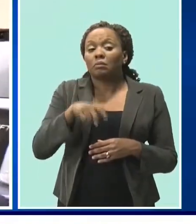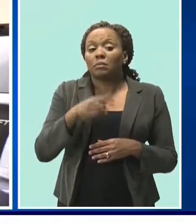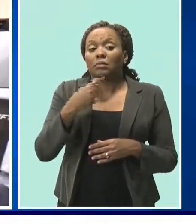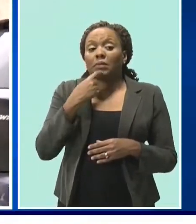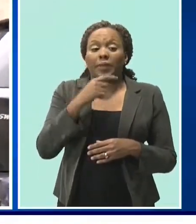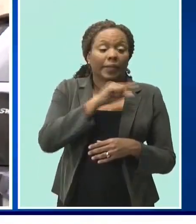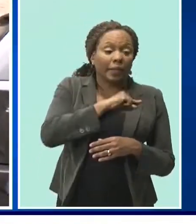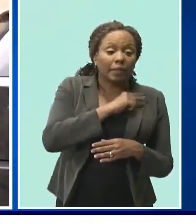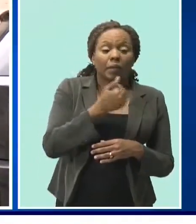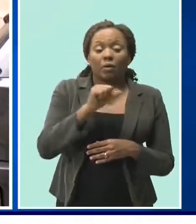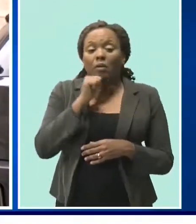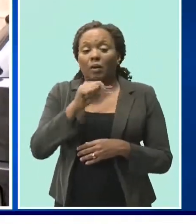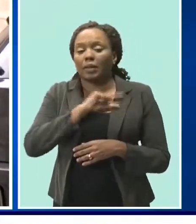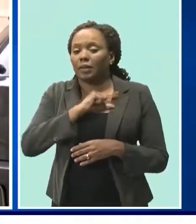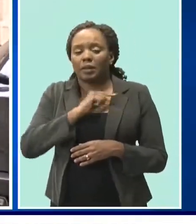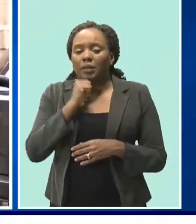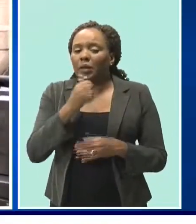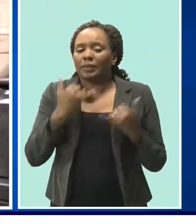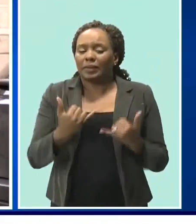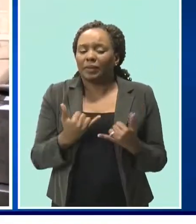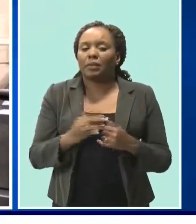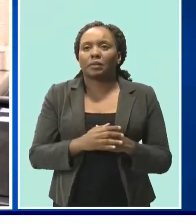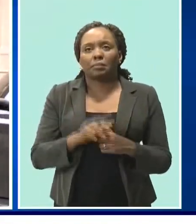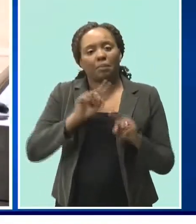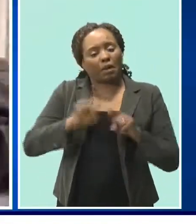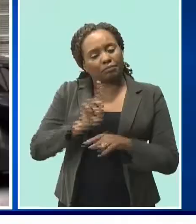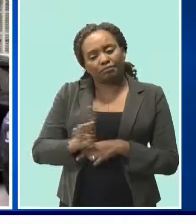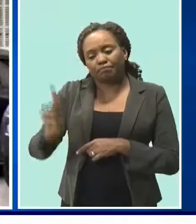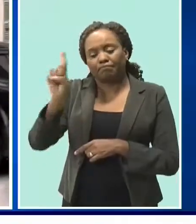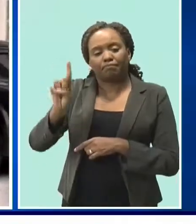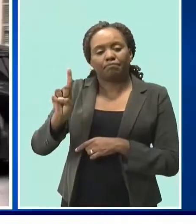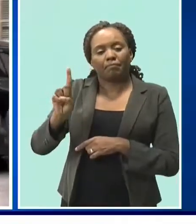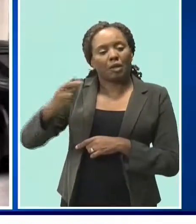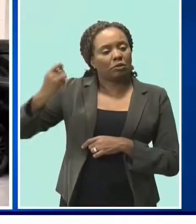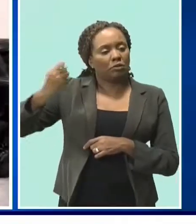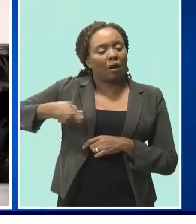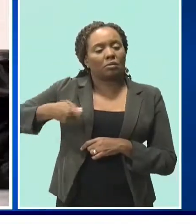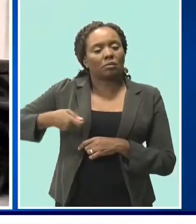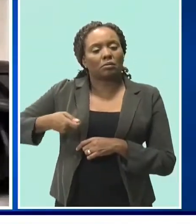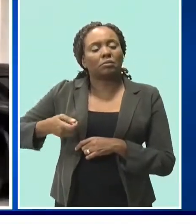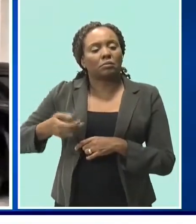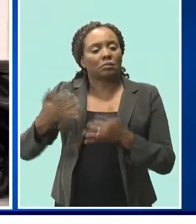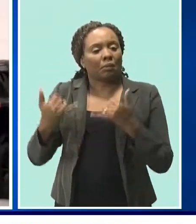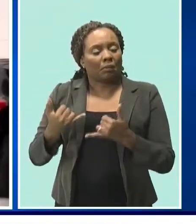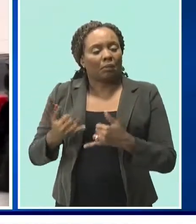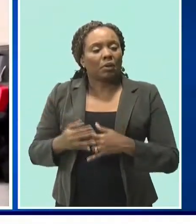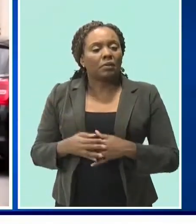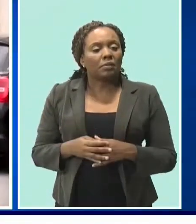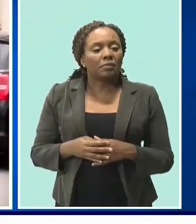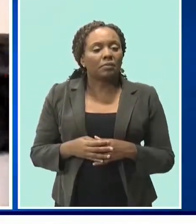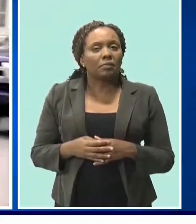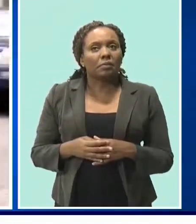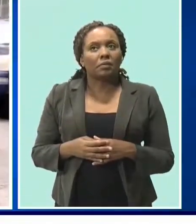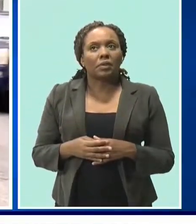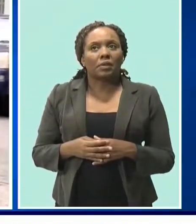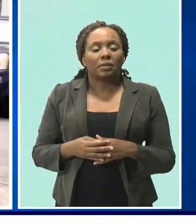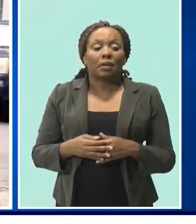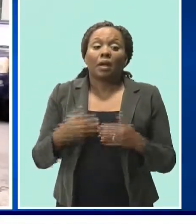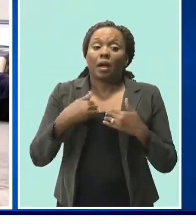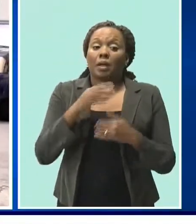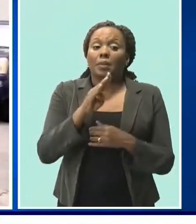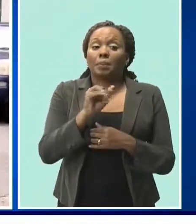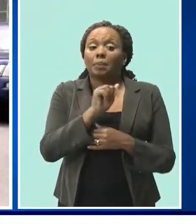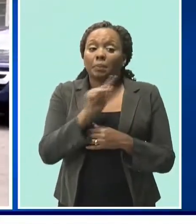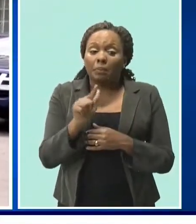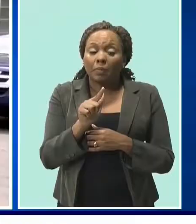indictable charges when he appeared before Magistrate Christy Cuffy Sargent at the District A Criminal Court. He was granted bail with 2